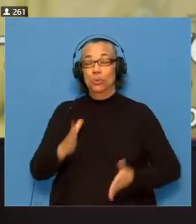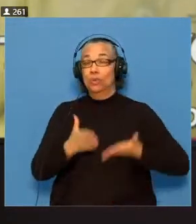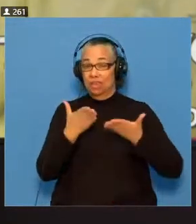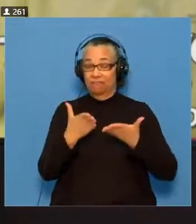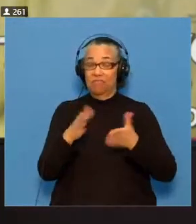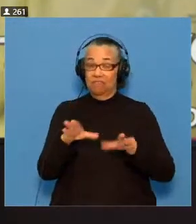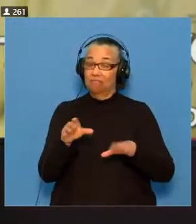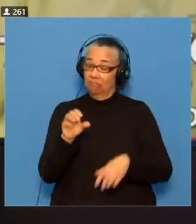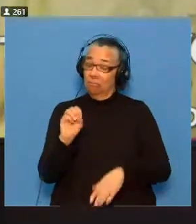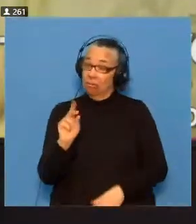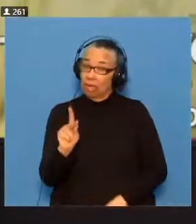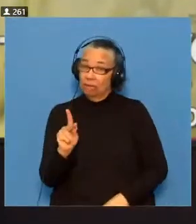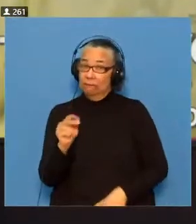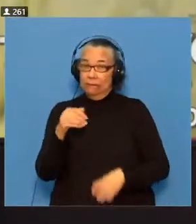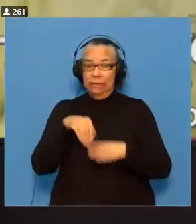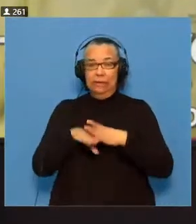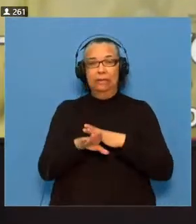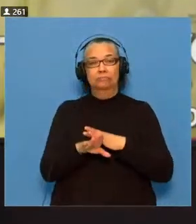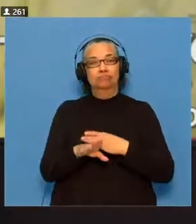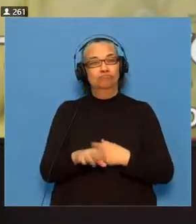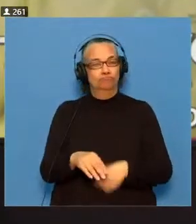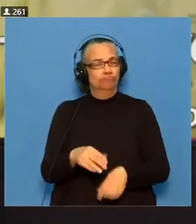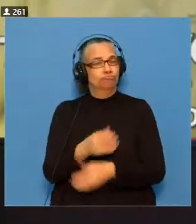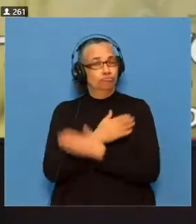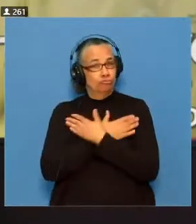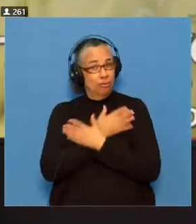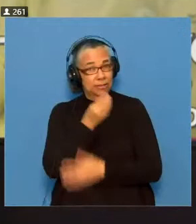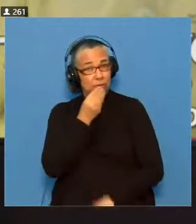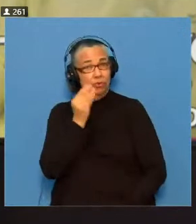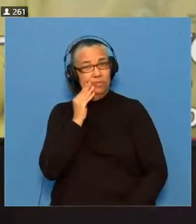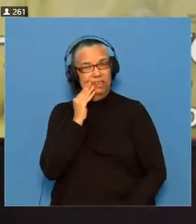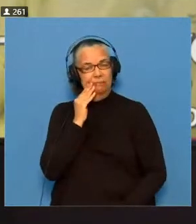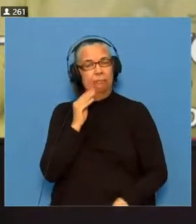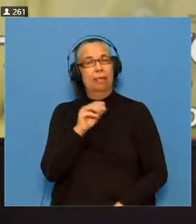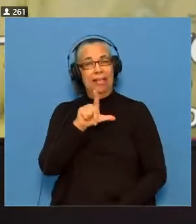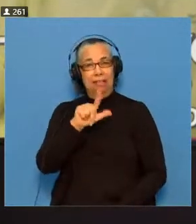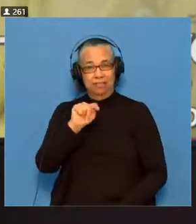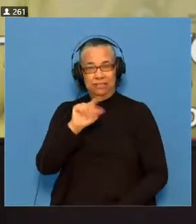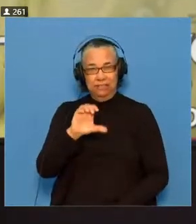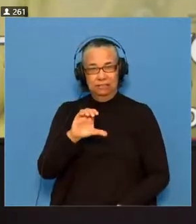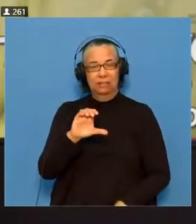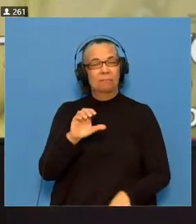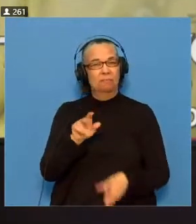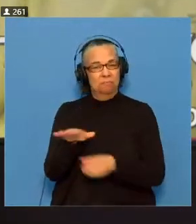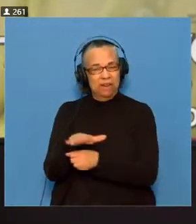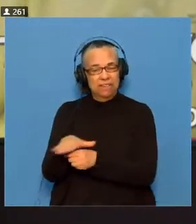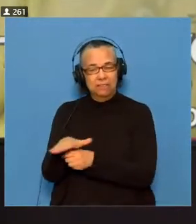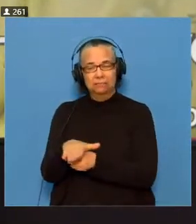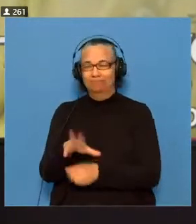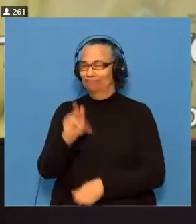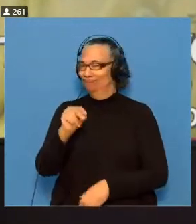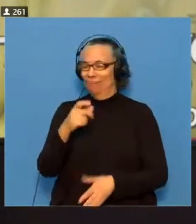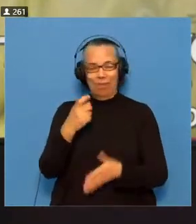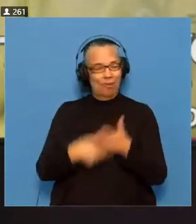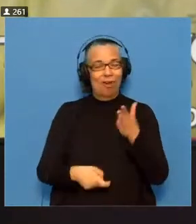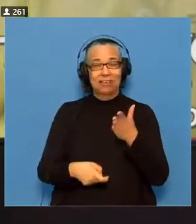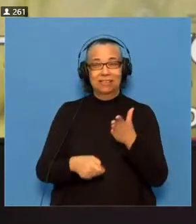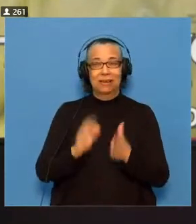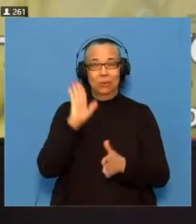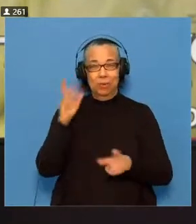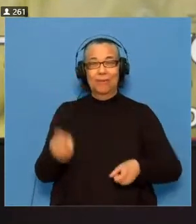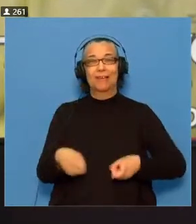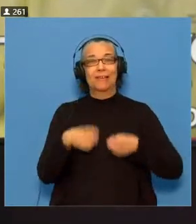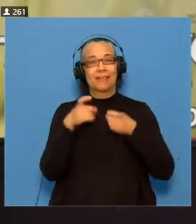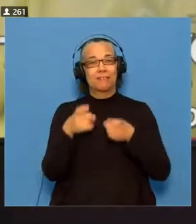consent in rest homes and long-term care facilities. There is no cost for the vaccine, and they will be administered